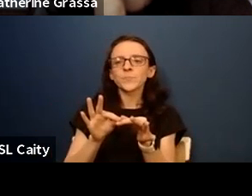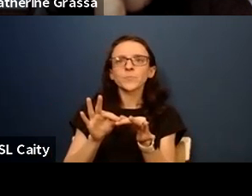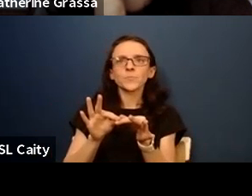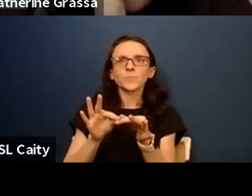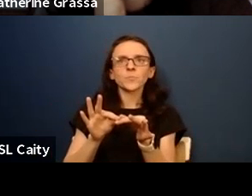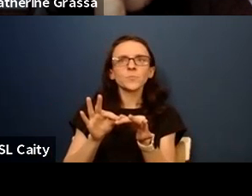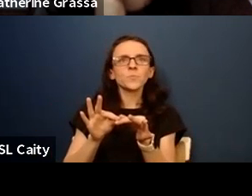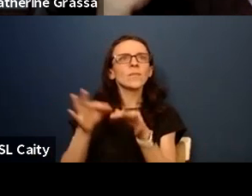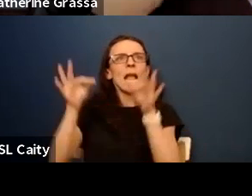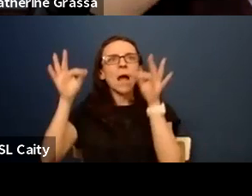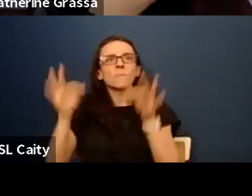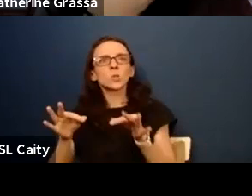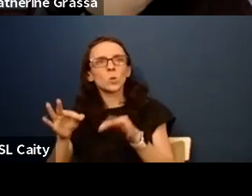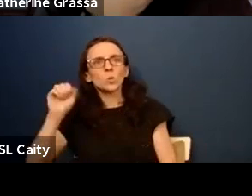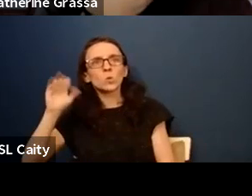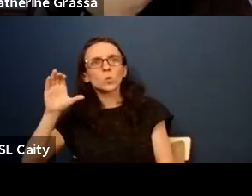absolute score versus growth.